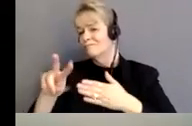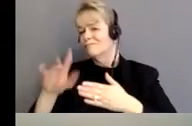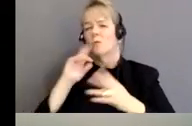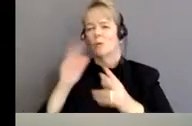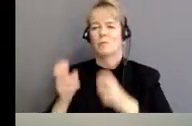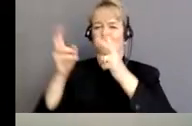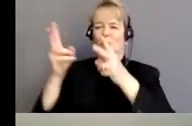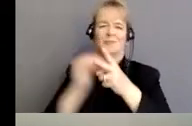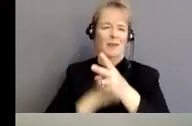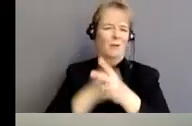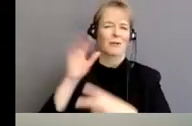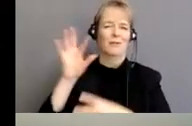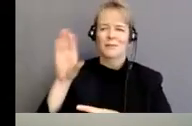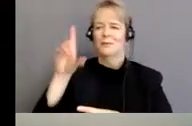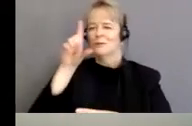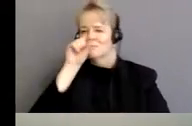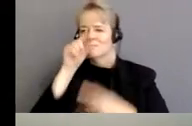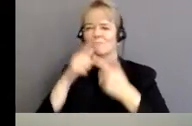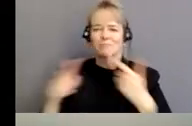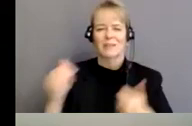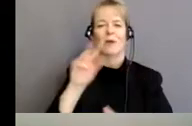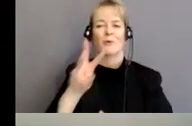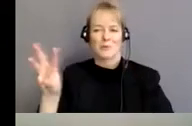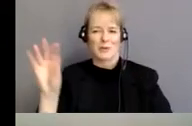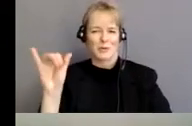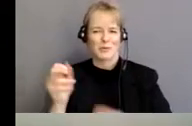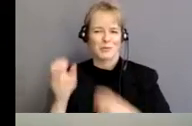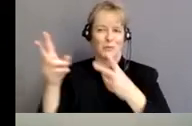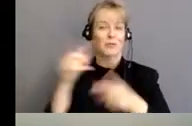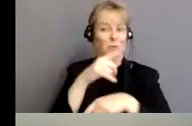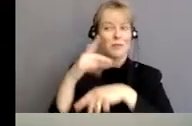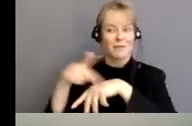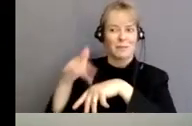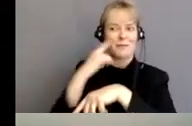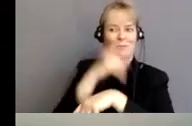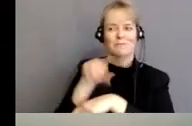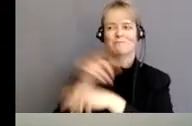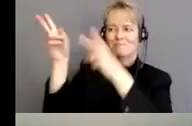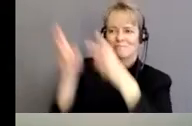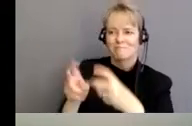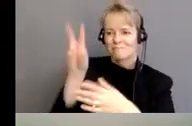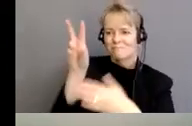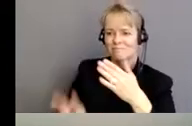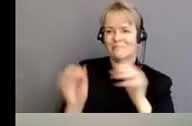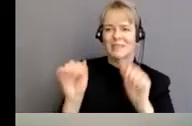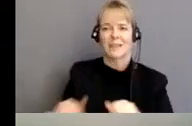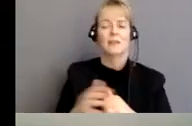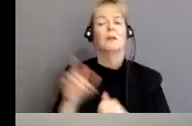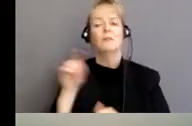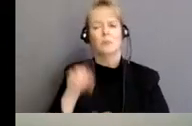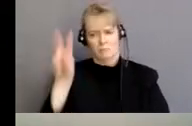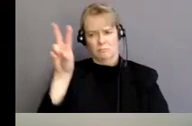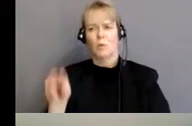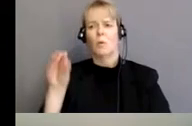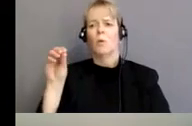it on our website, so people will have that available so they can download them and have access. But again, you can go to the OSC website